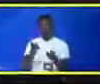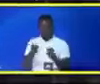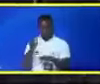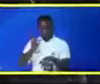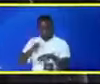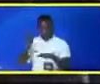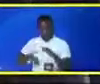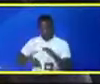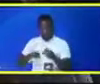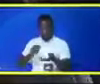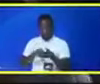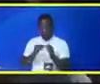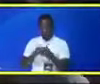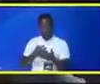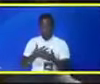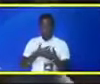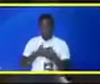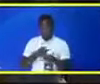make contact with your chest.